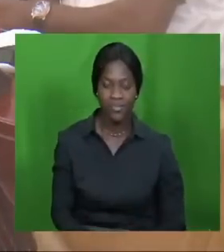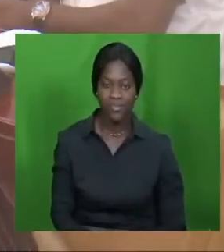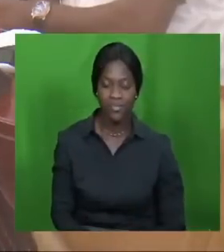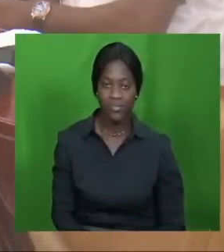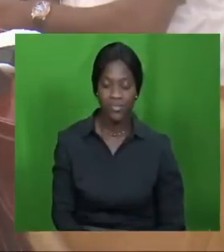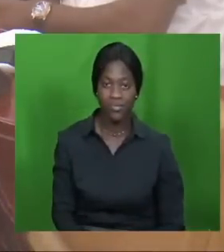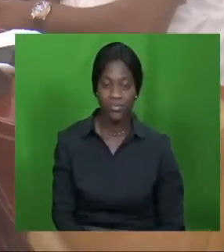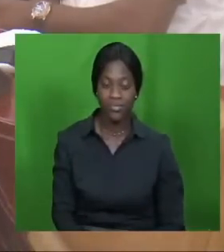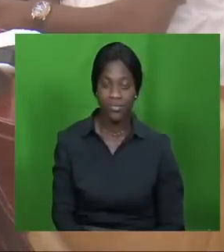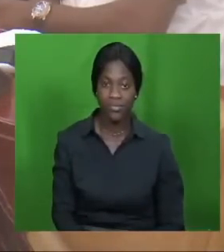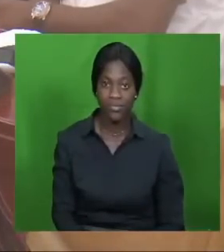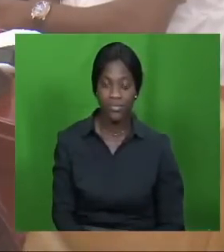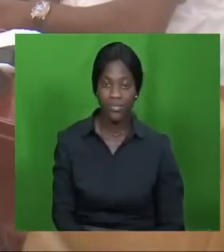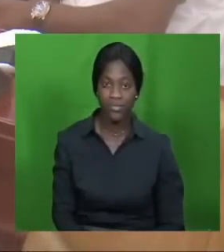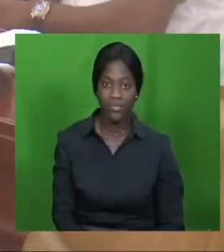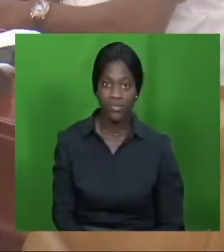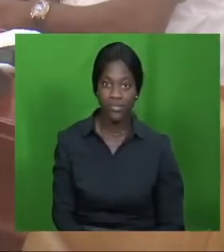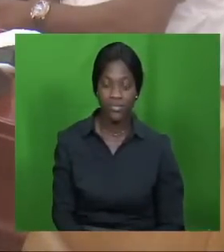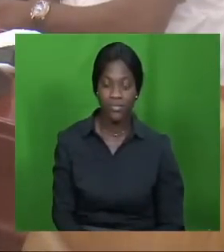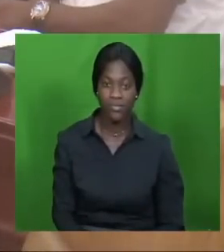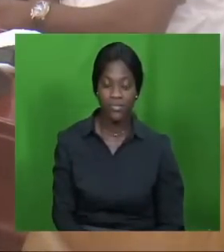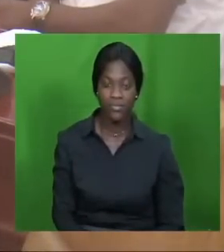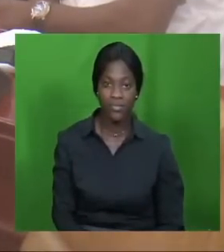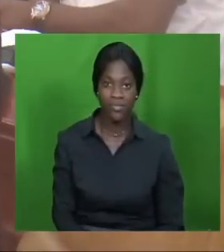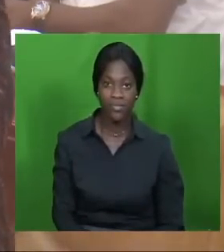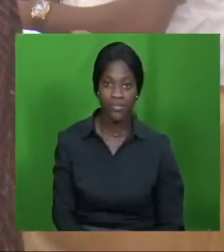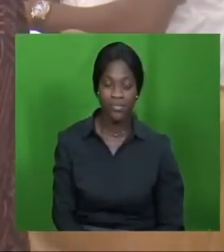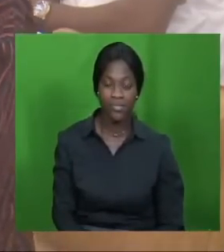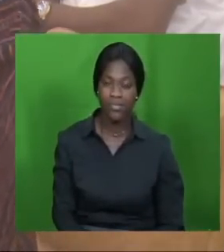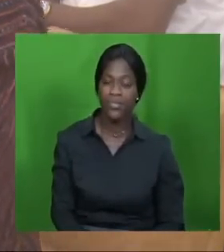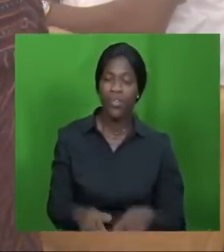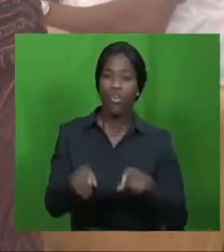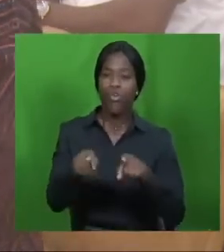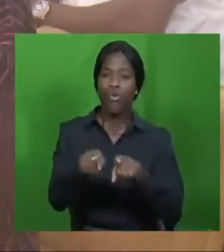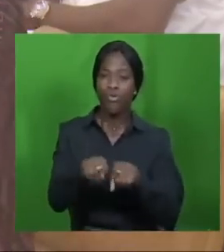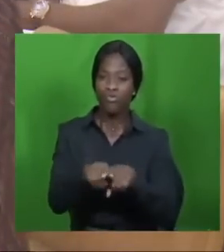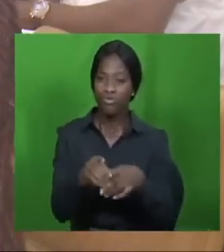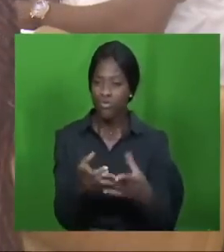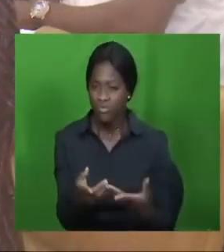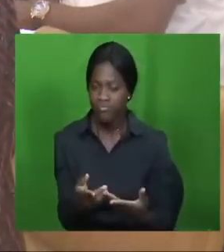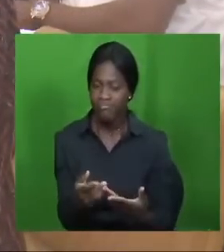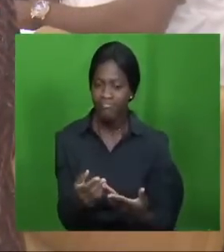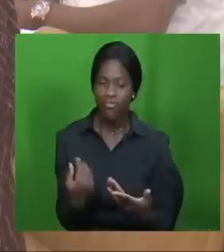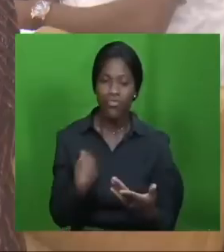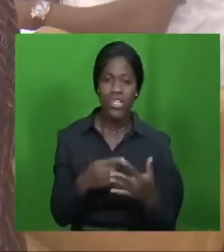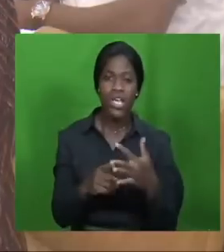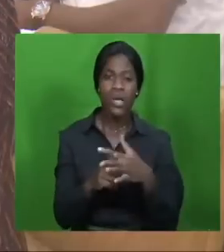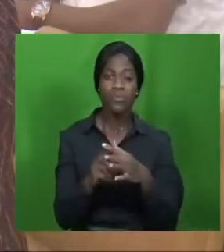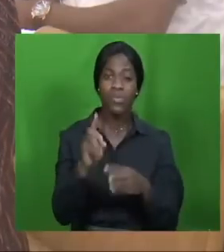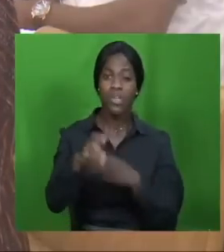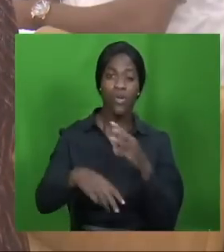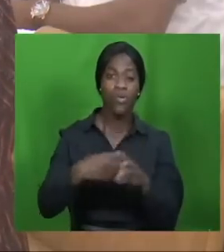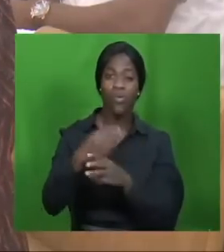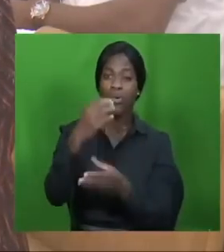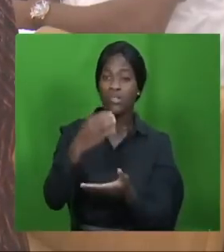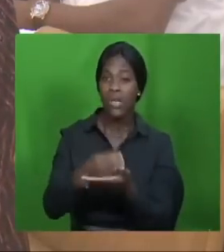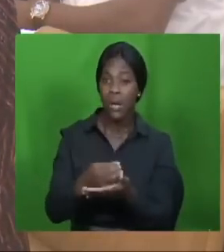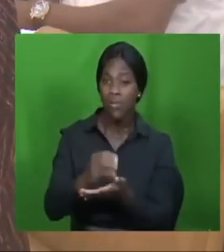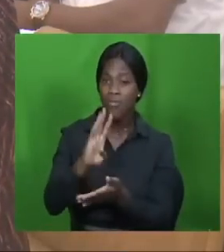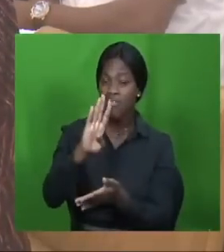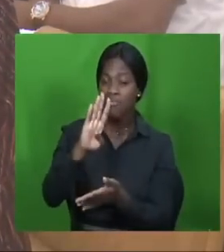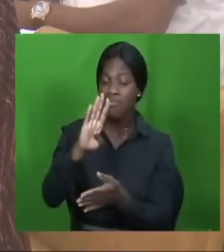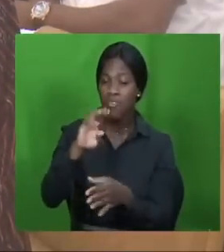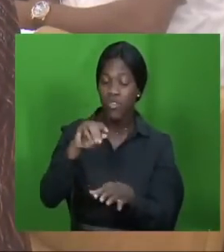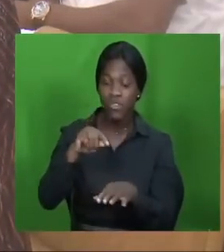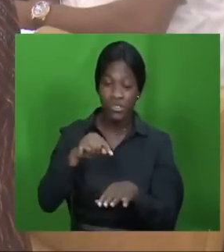then, Mr. Speaker, we have been to the World Cup 4 times, 2006,